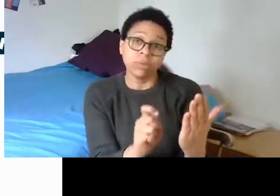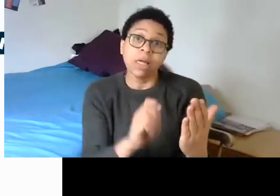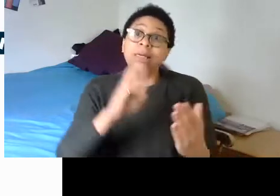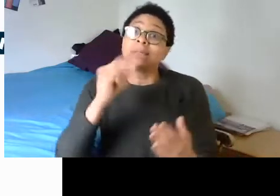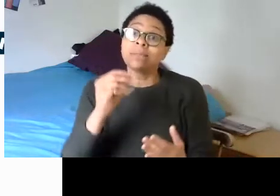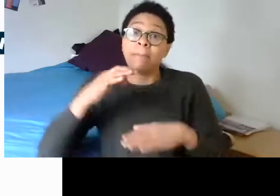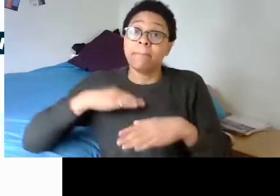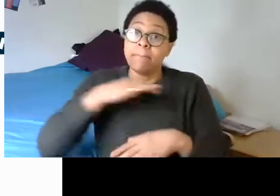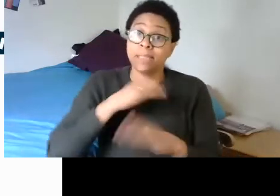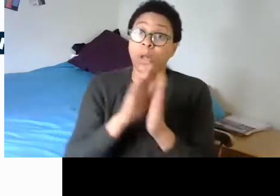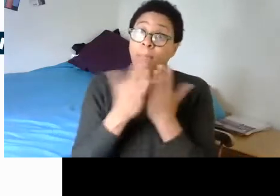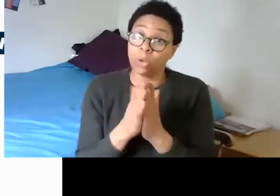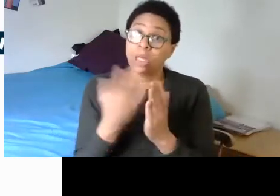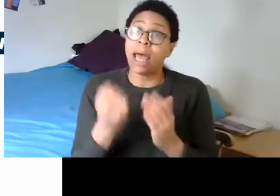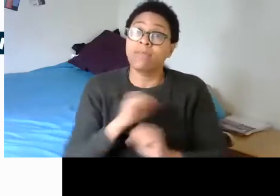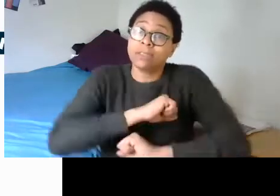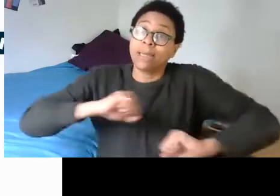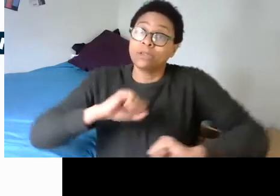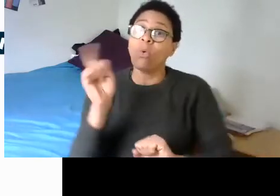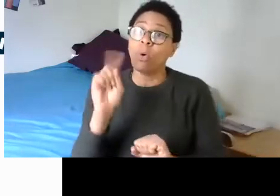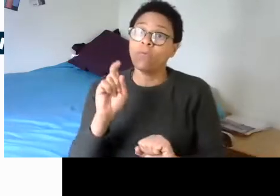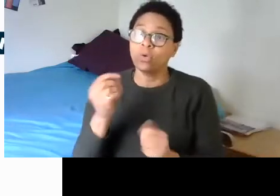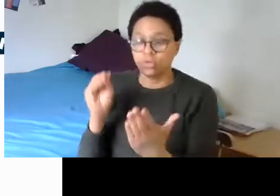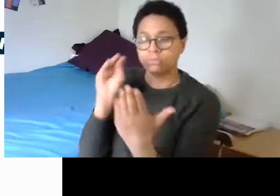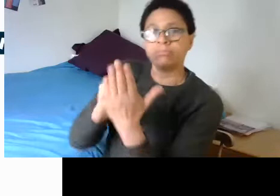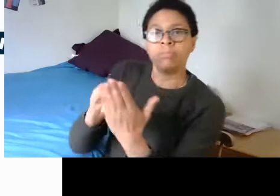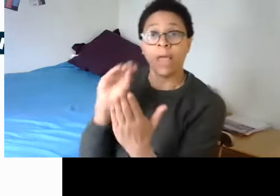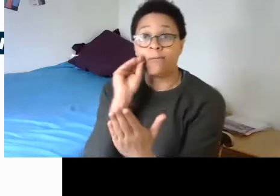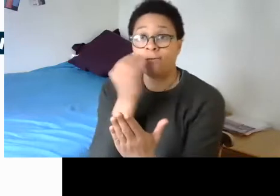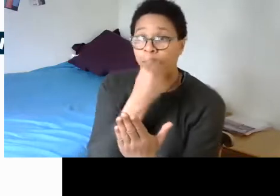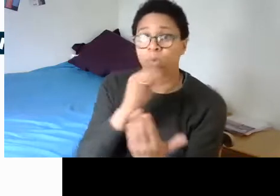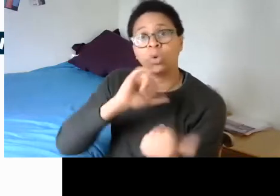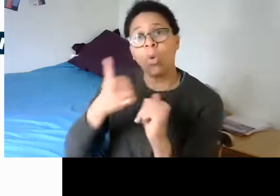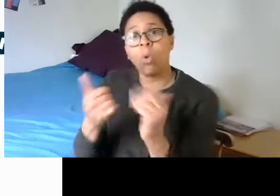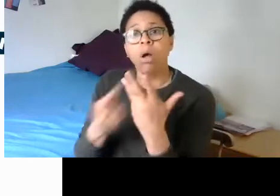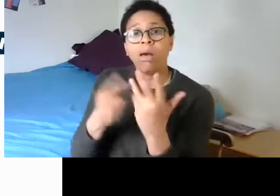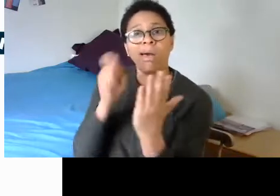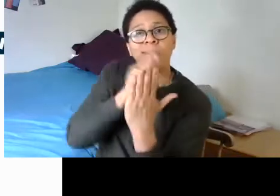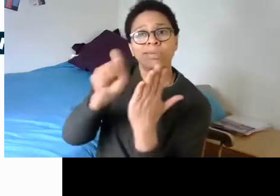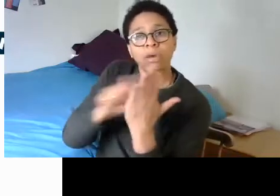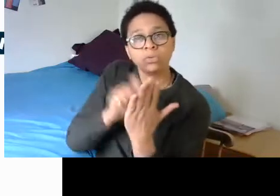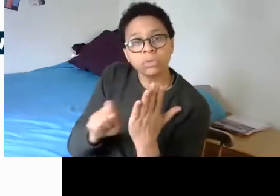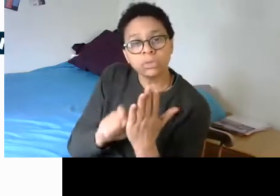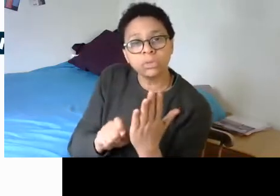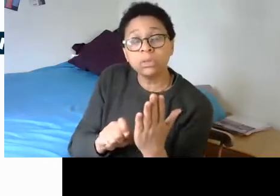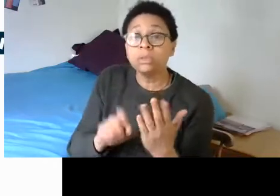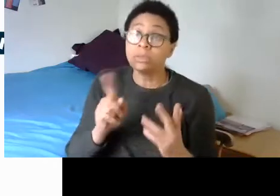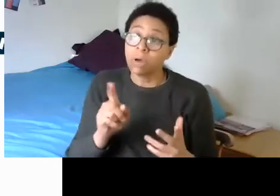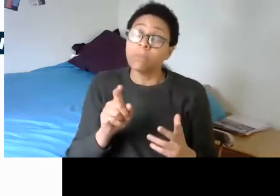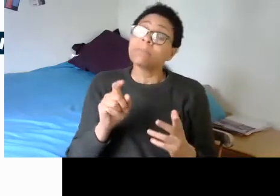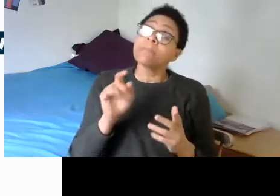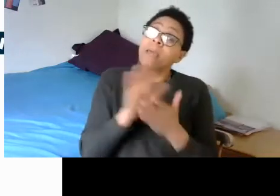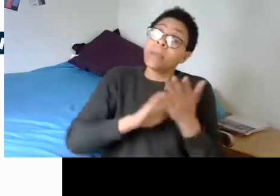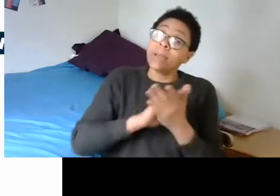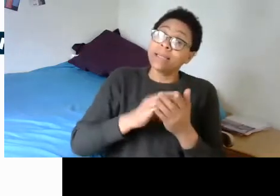certain plant specimens and to make notes. These finds are not just interesting for historians, but also to botanists who can use